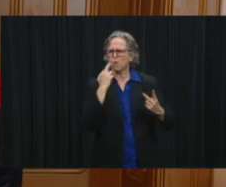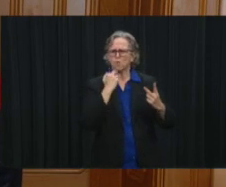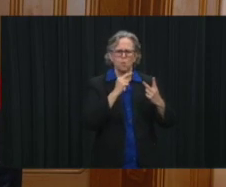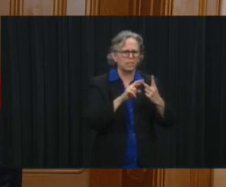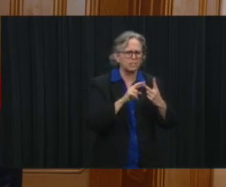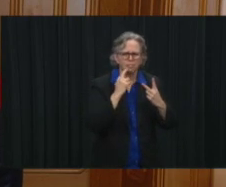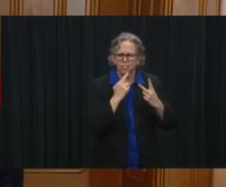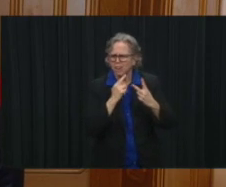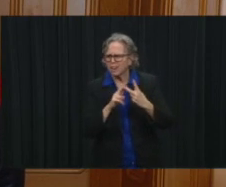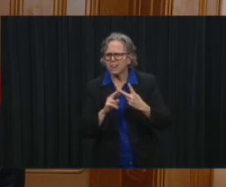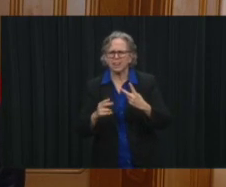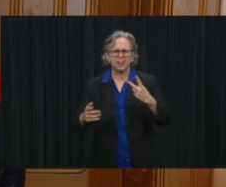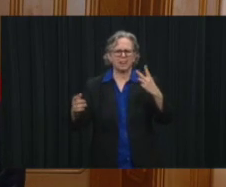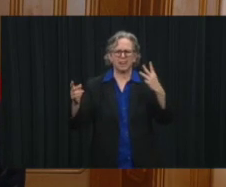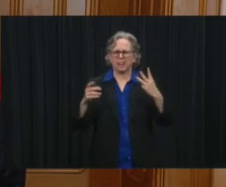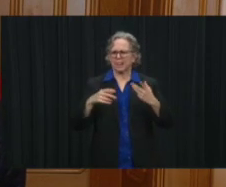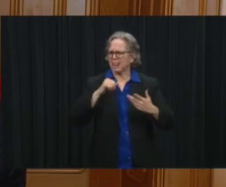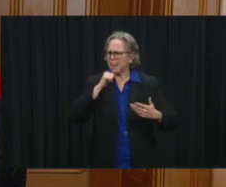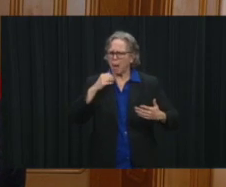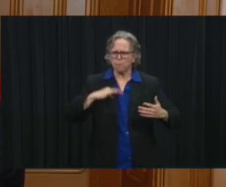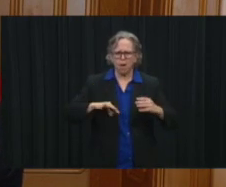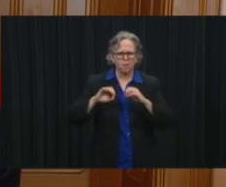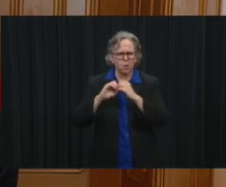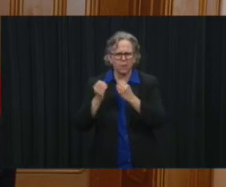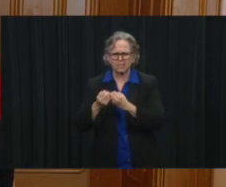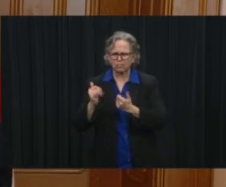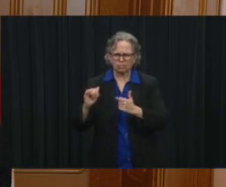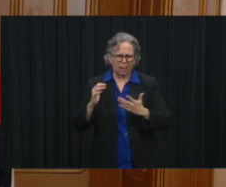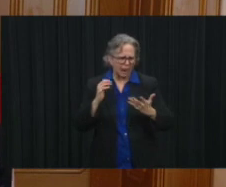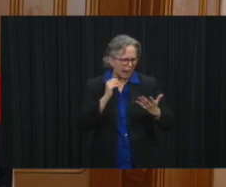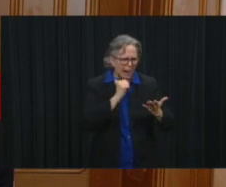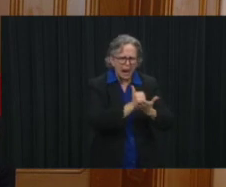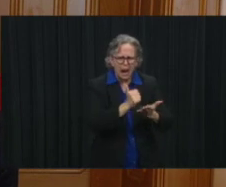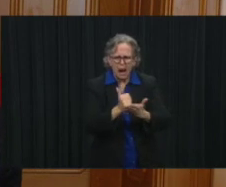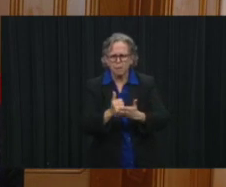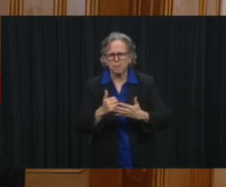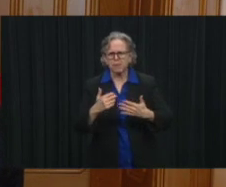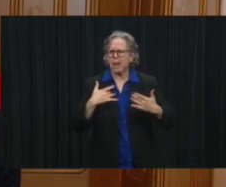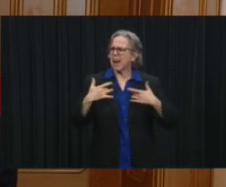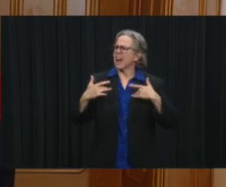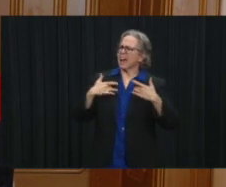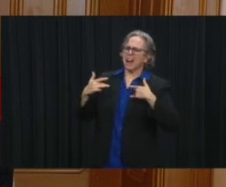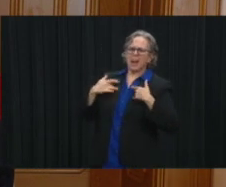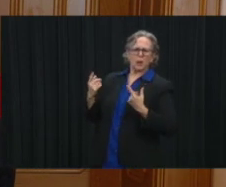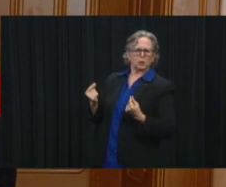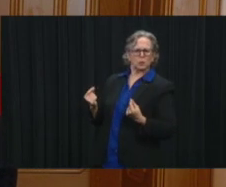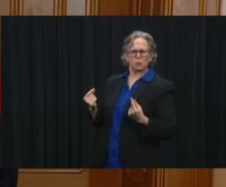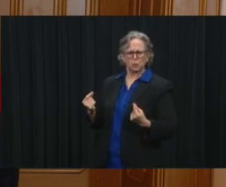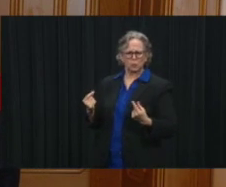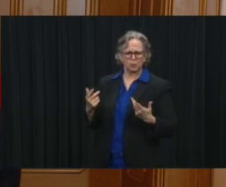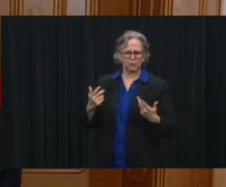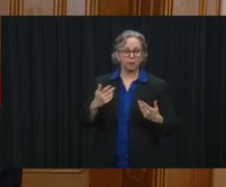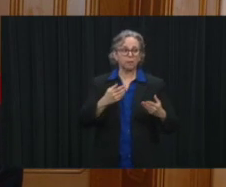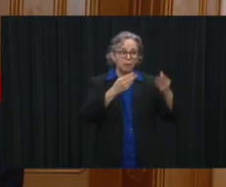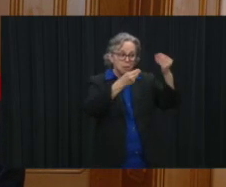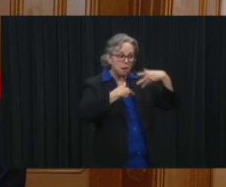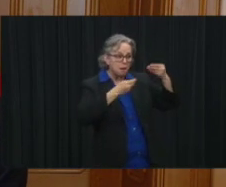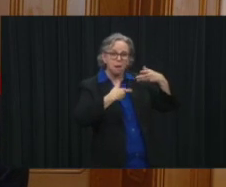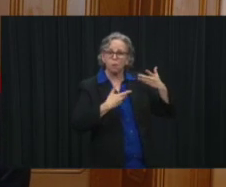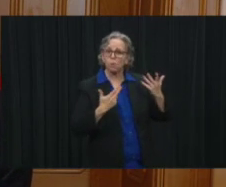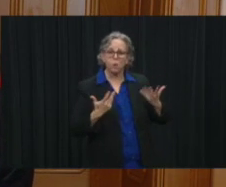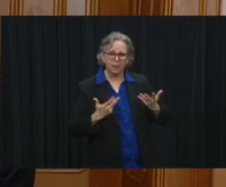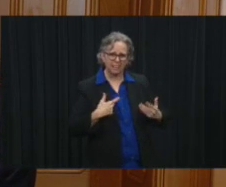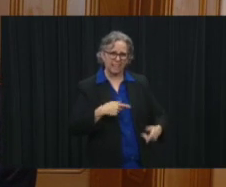the nonprofits are out there trying to help. And what they have told me is that they need some help right